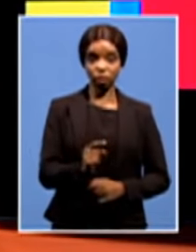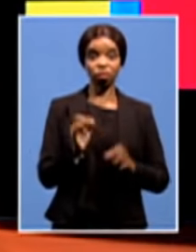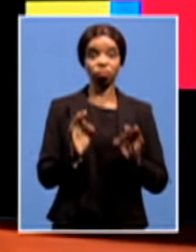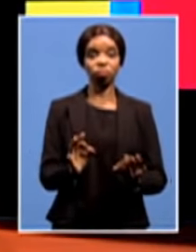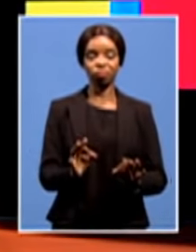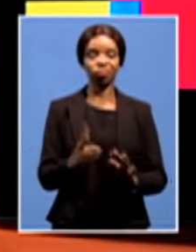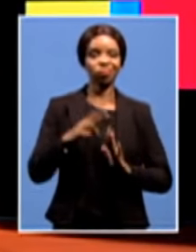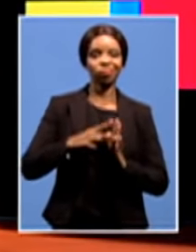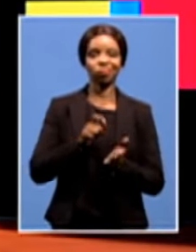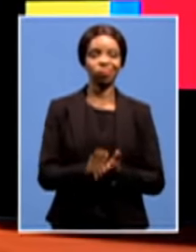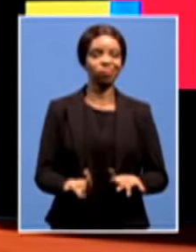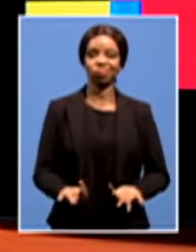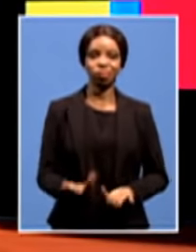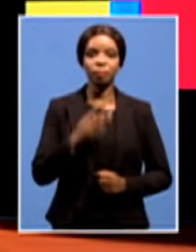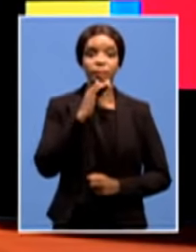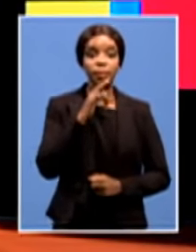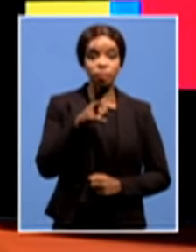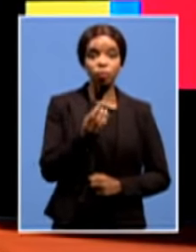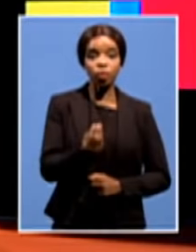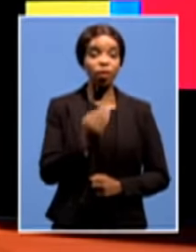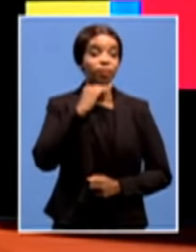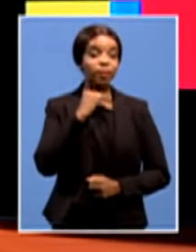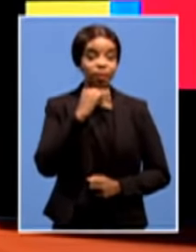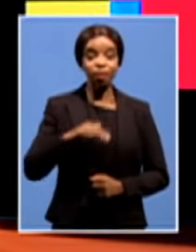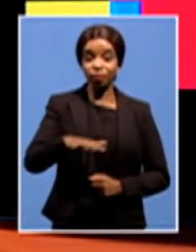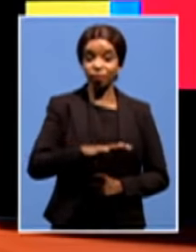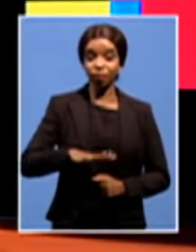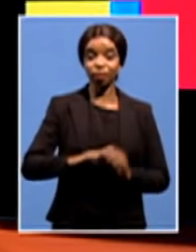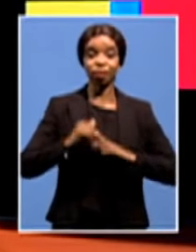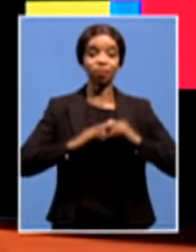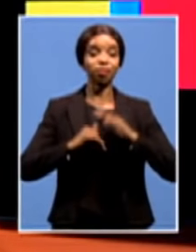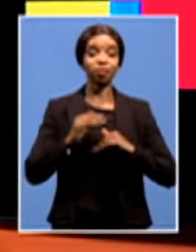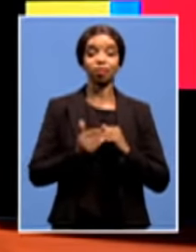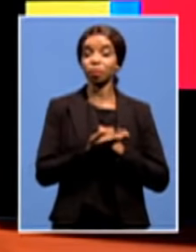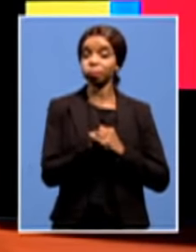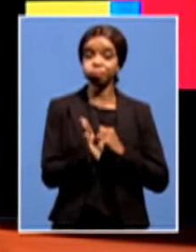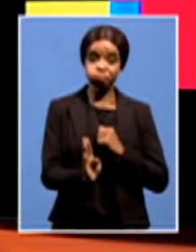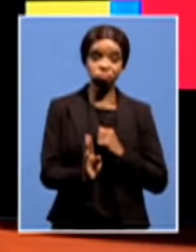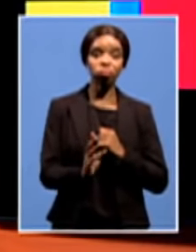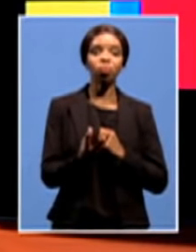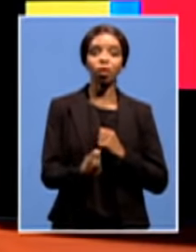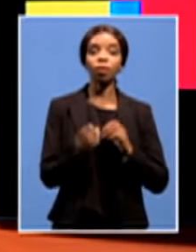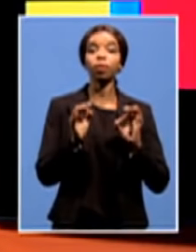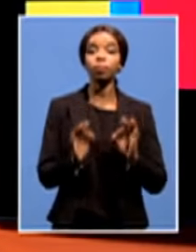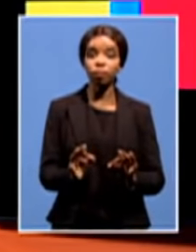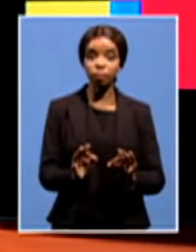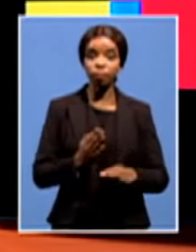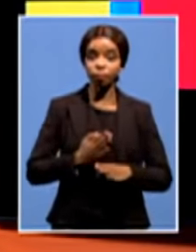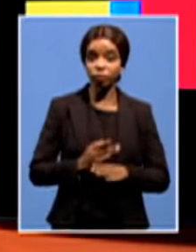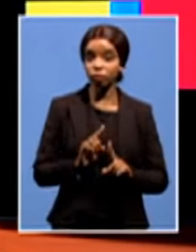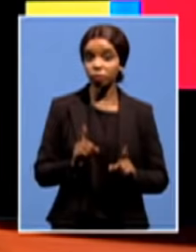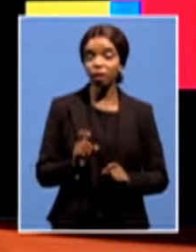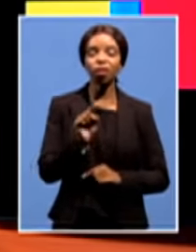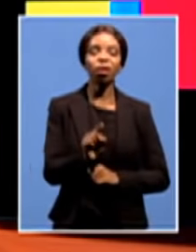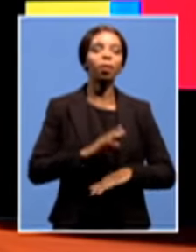of the debate. Do we have enough of these facilities, and those that we have, how adequate are they? We're going to